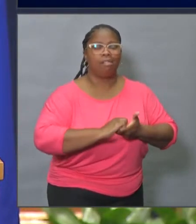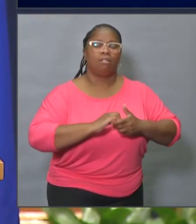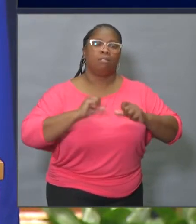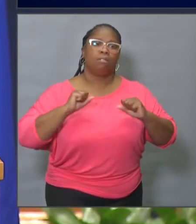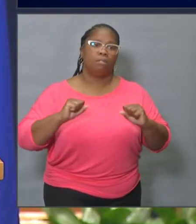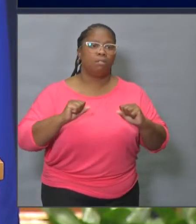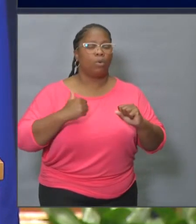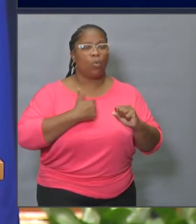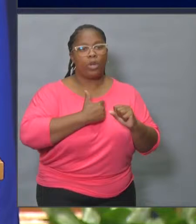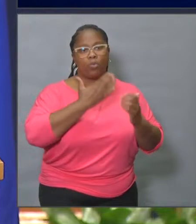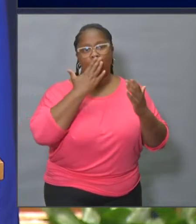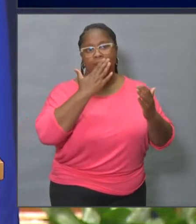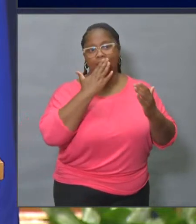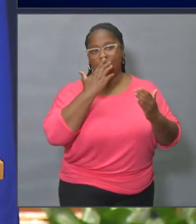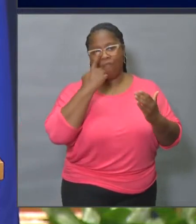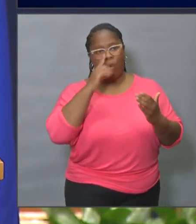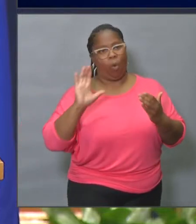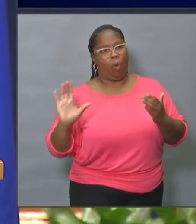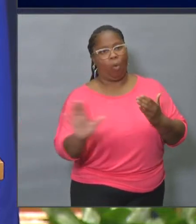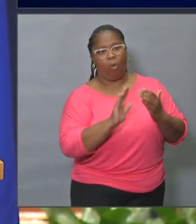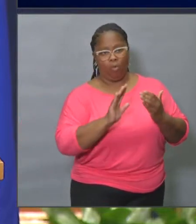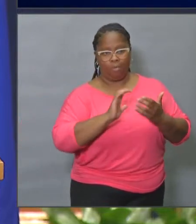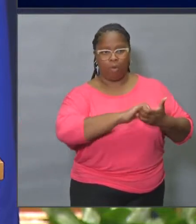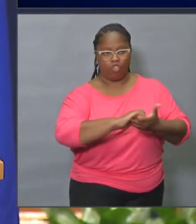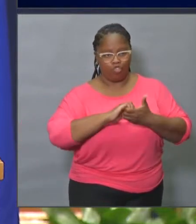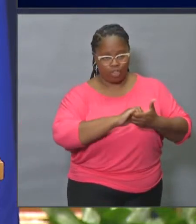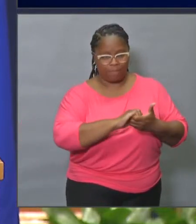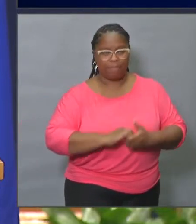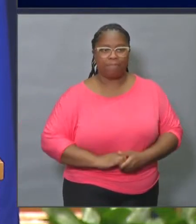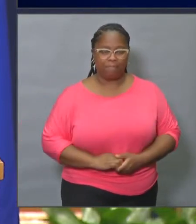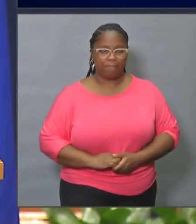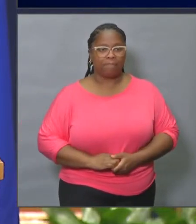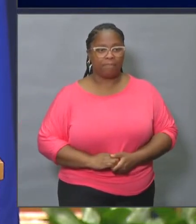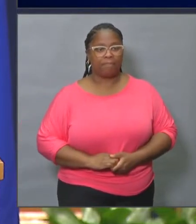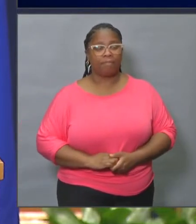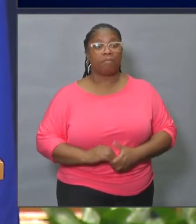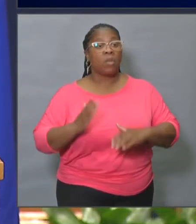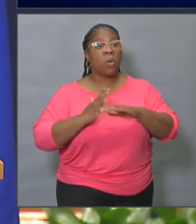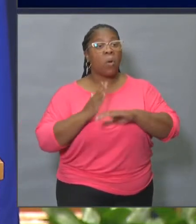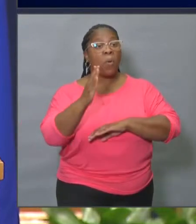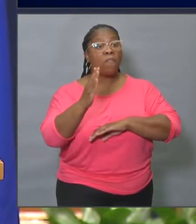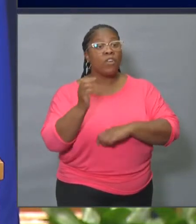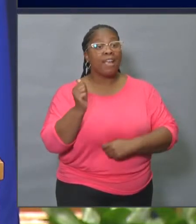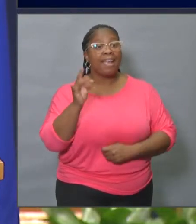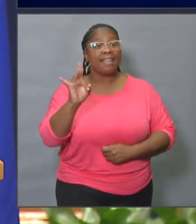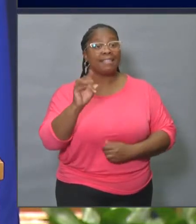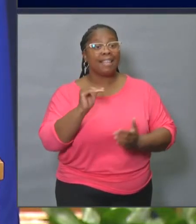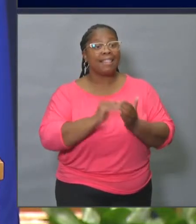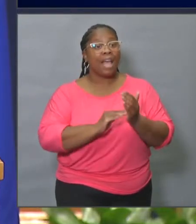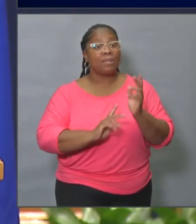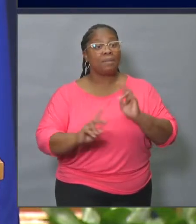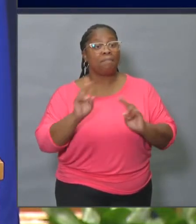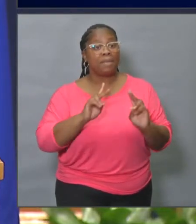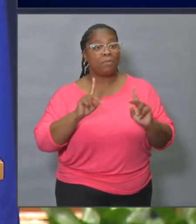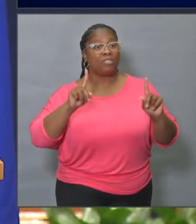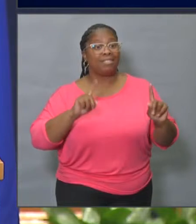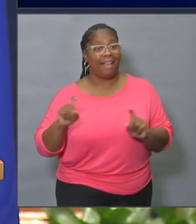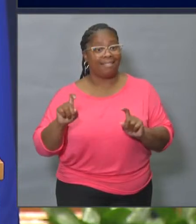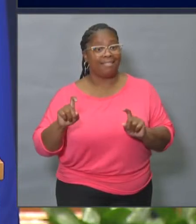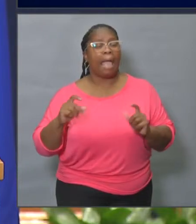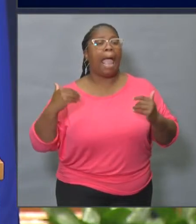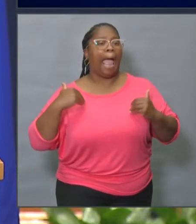of our partners in this work. Of the over 18,000 people that have been tested where we already have their